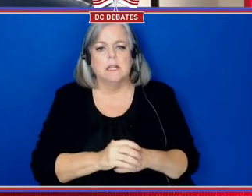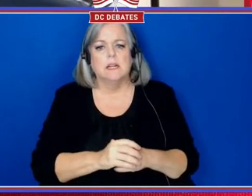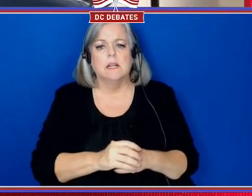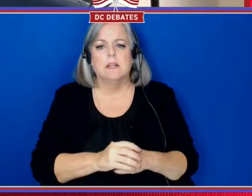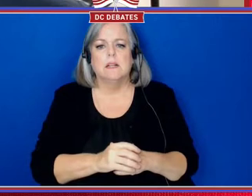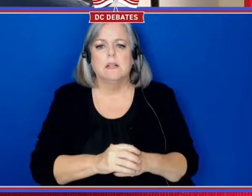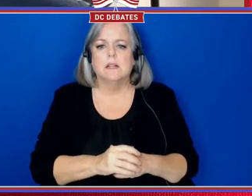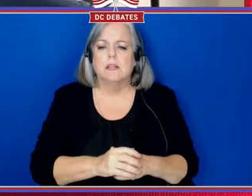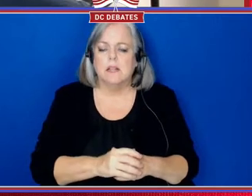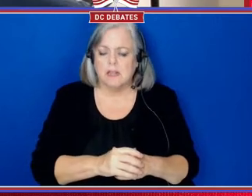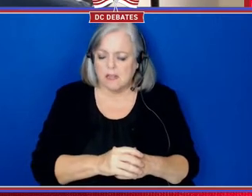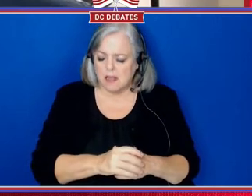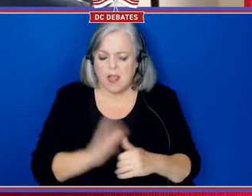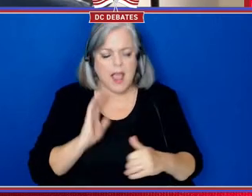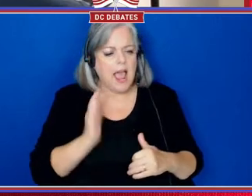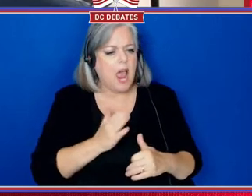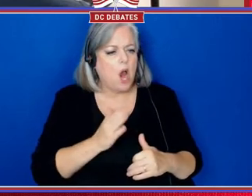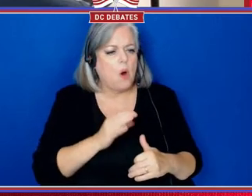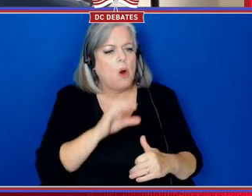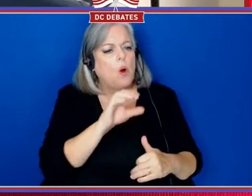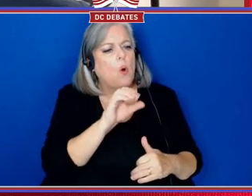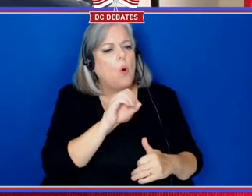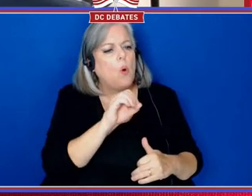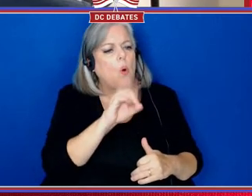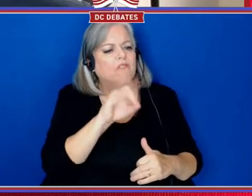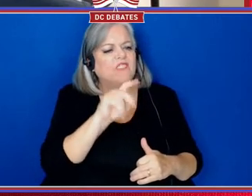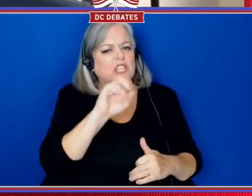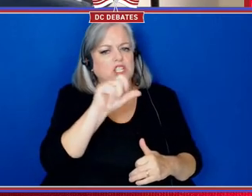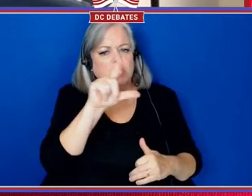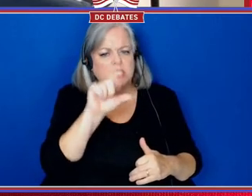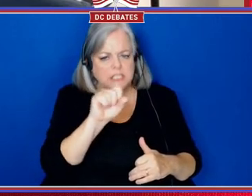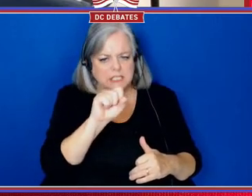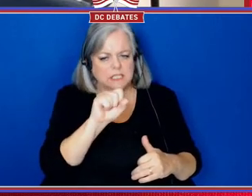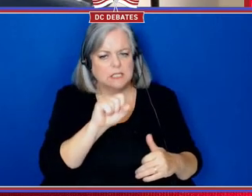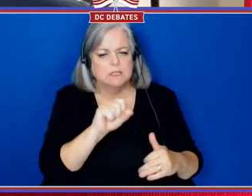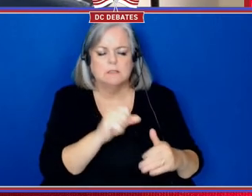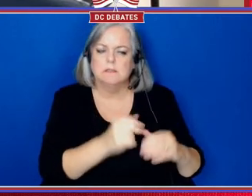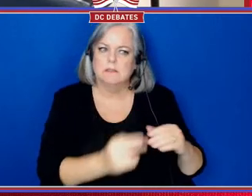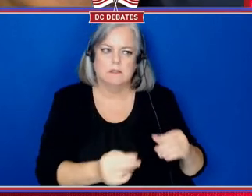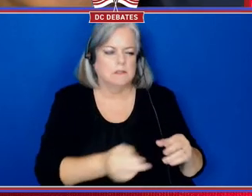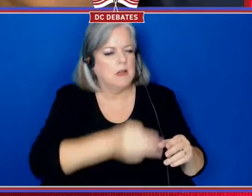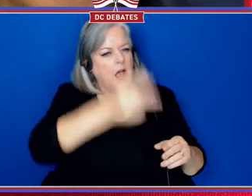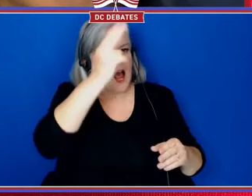highest standard, and if they fall short, they will have consequences.